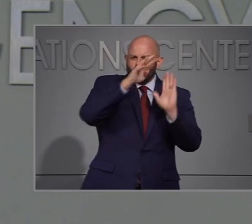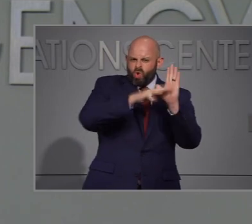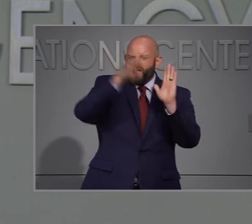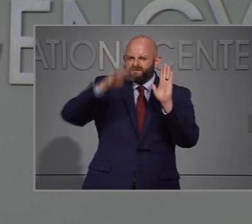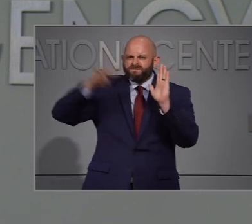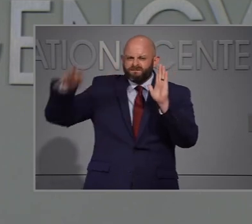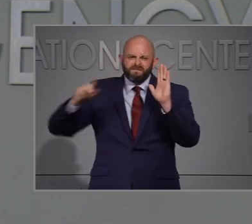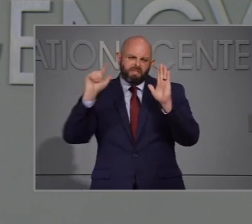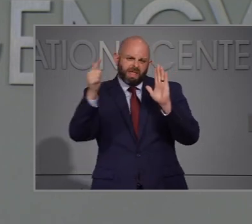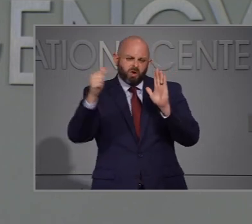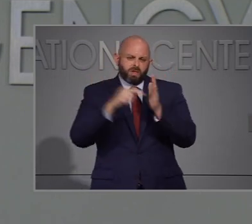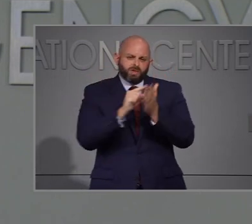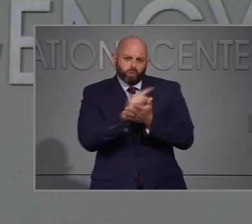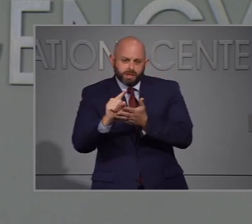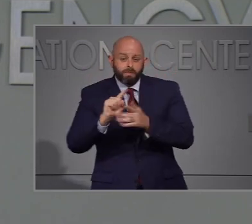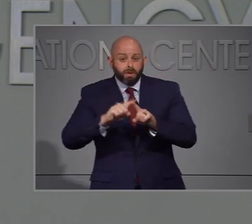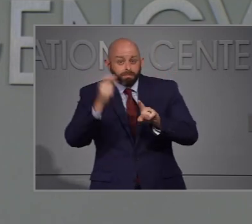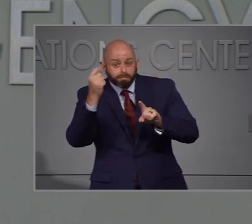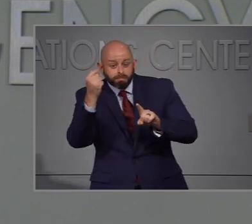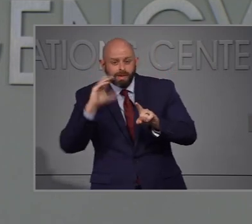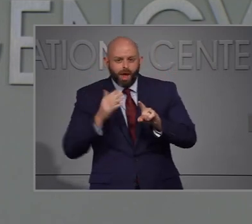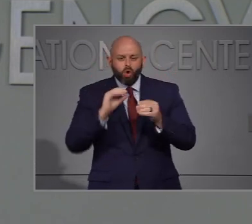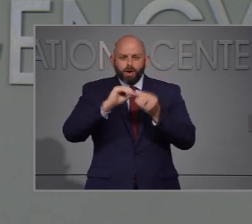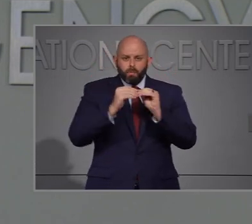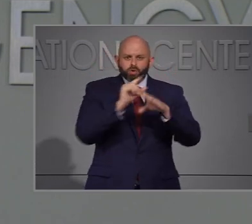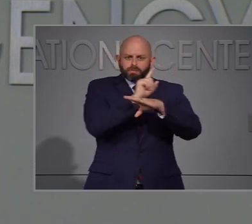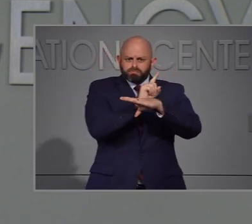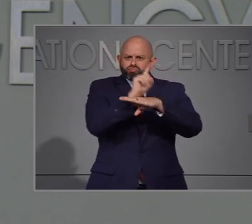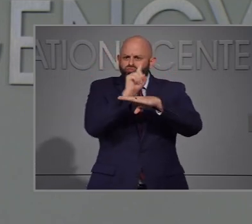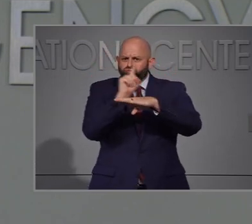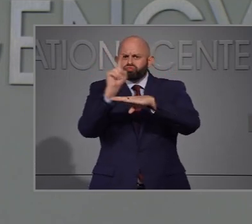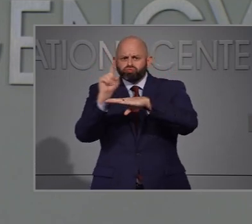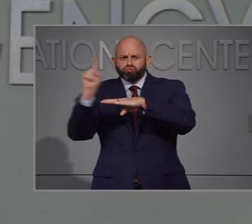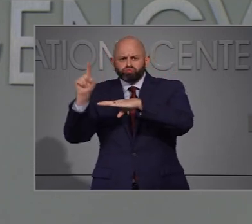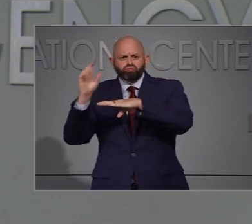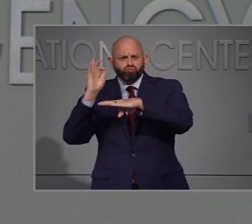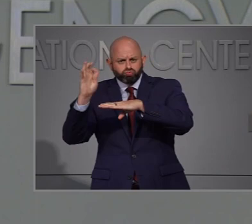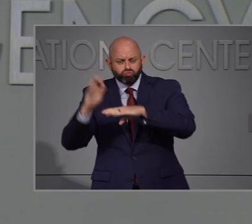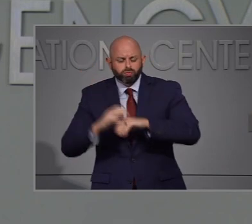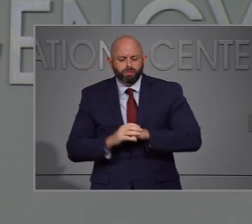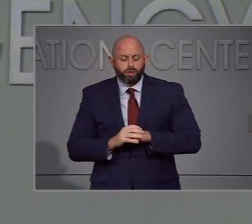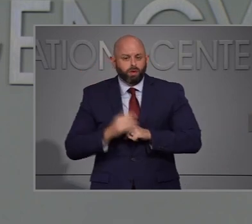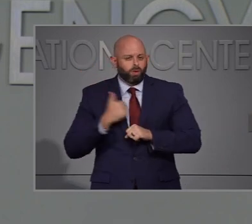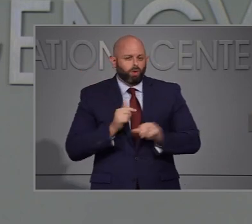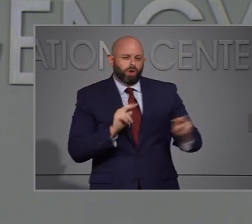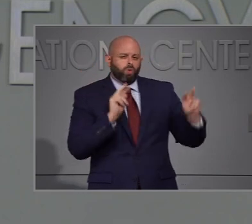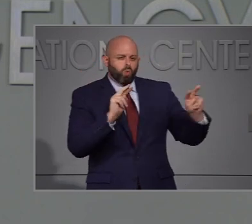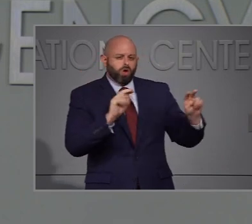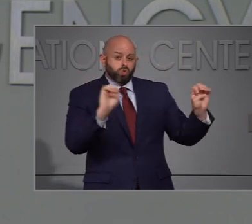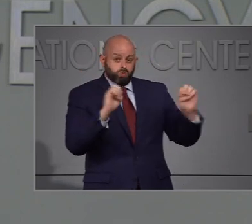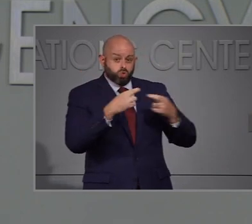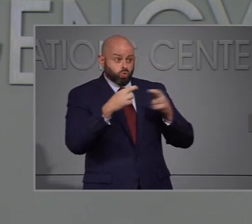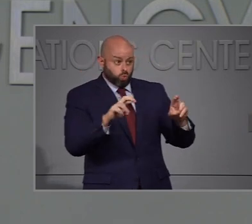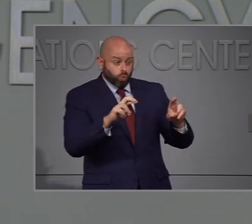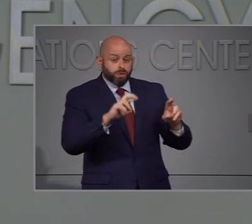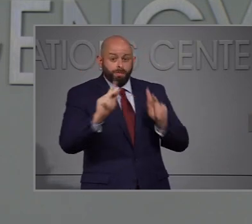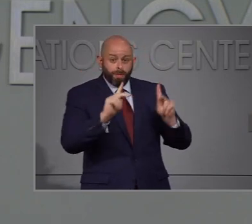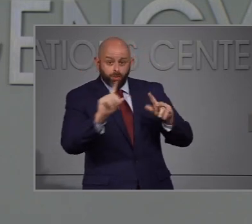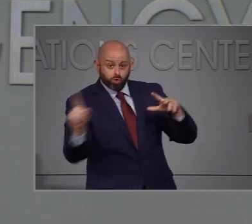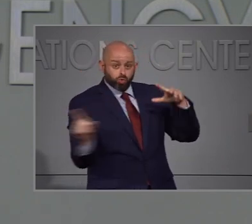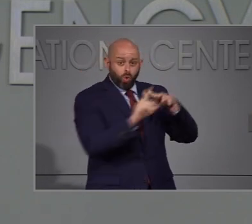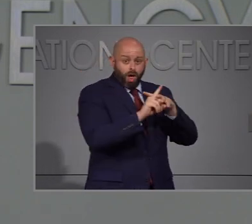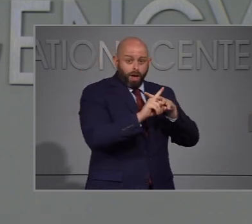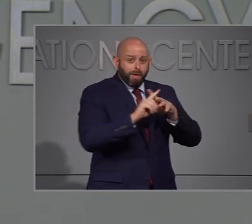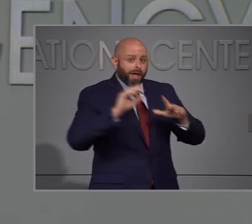look about similar to last week. Our surveillance data, which is our early warning metric, that looks at people who come into